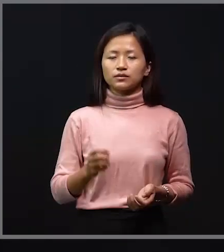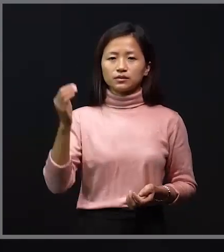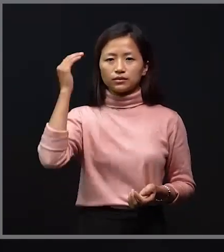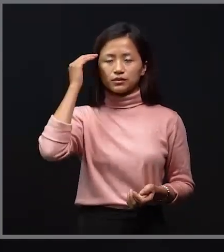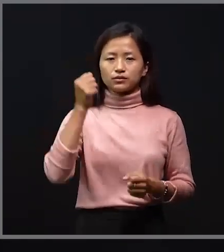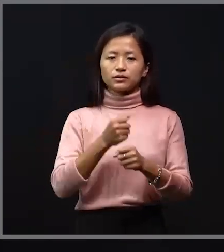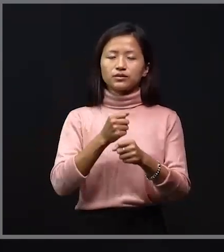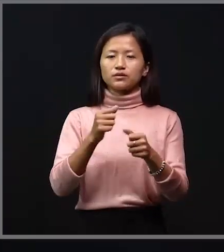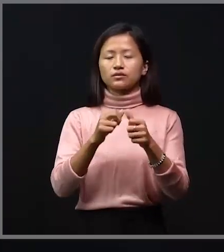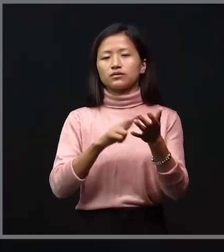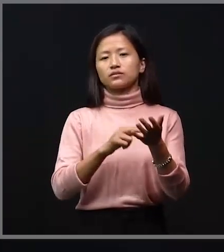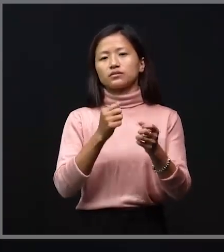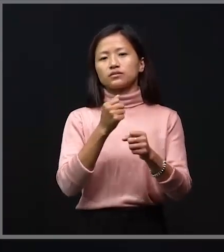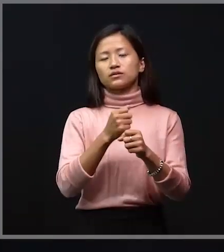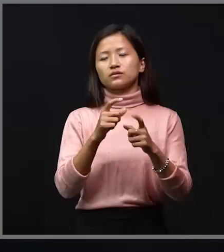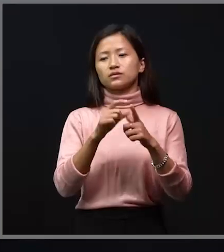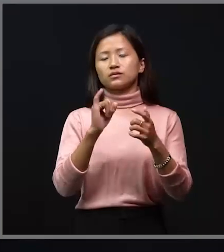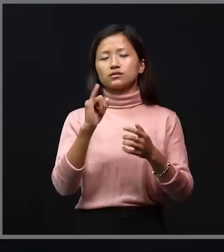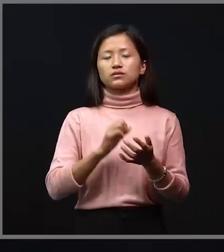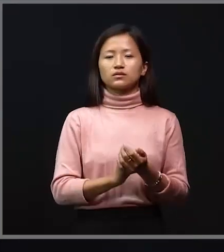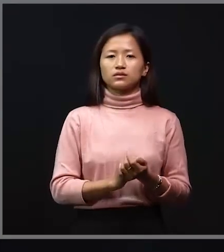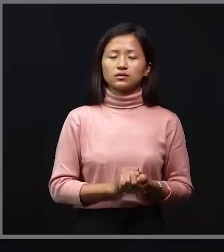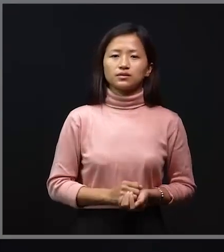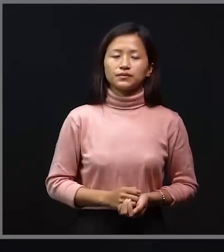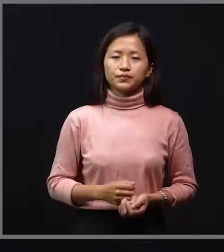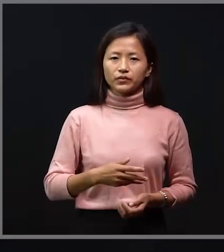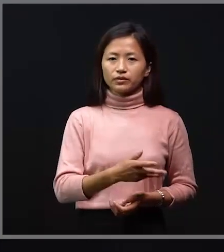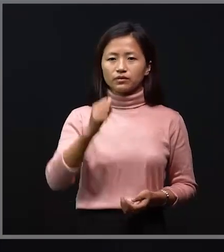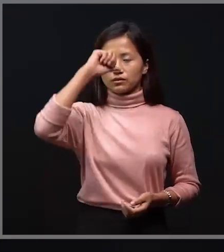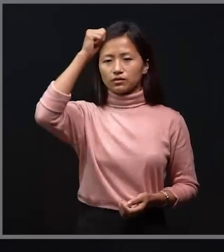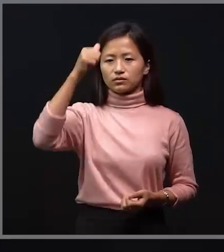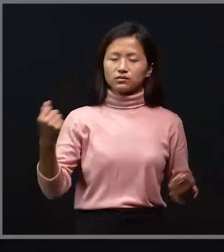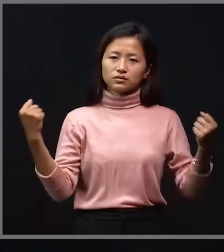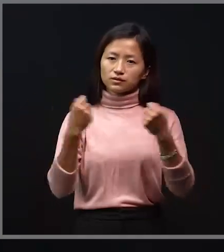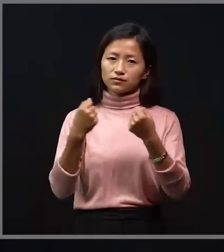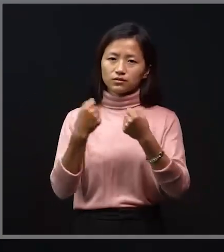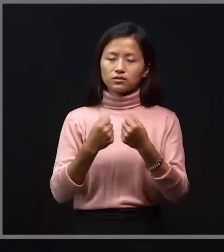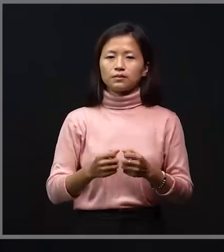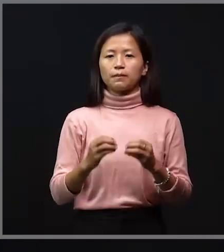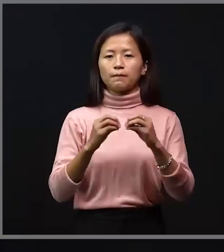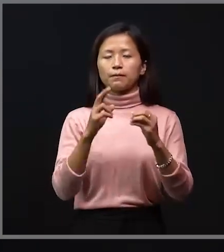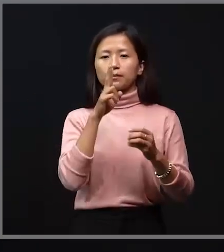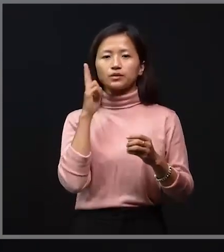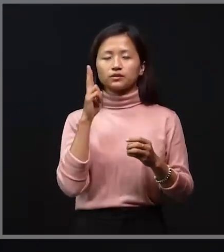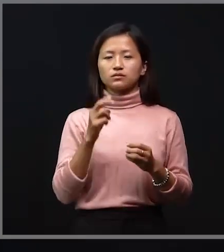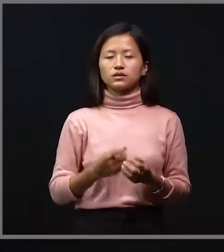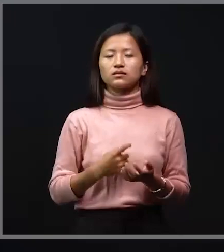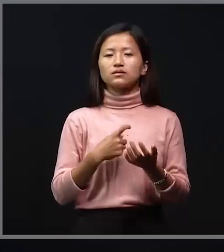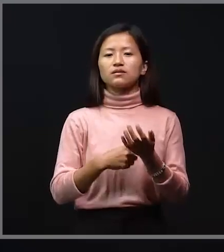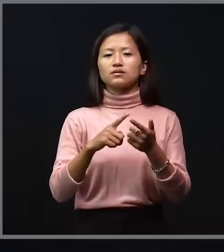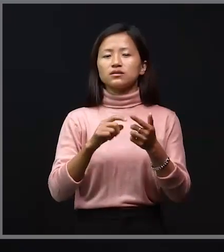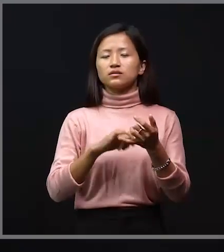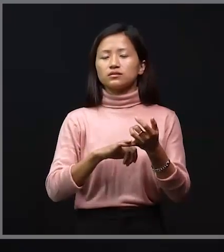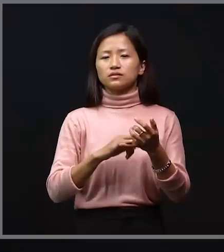knew that physically the Indians, they will never be able to defeat the British, and that is the reason why